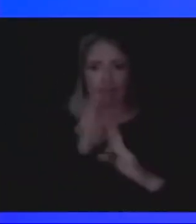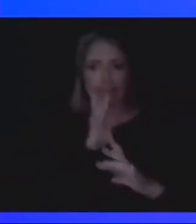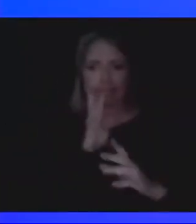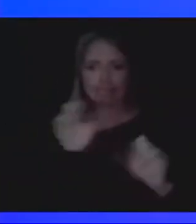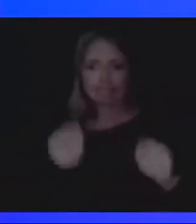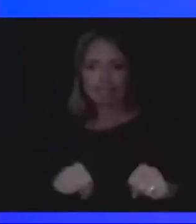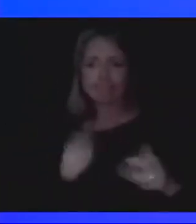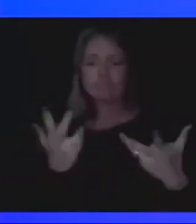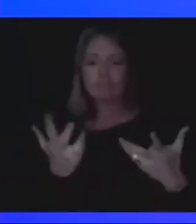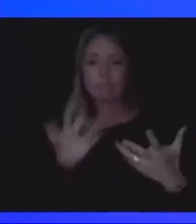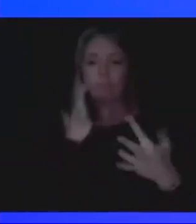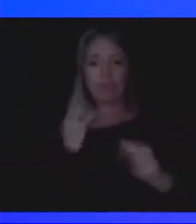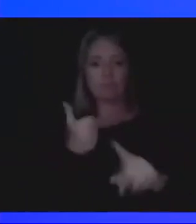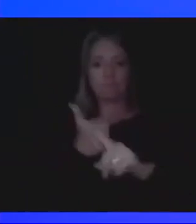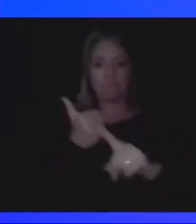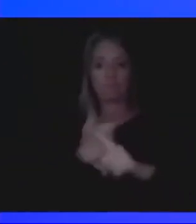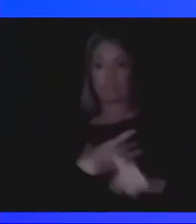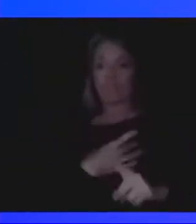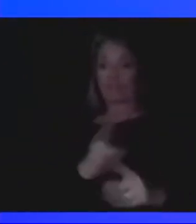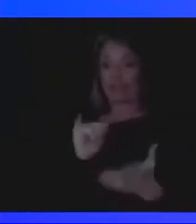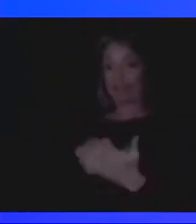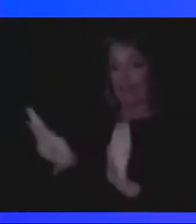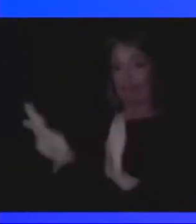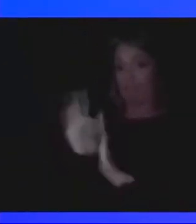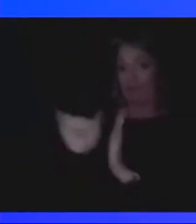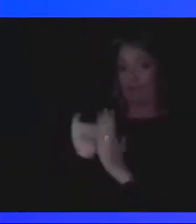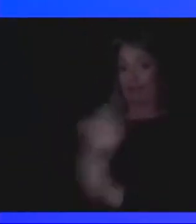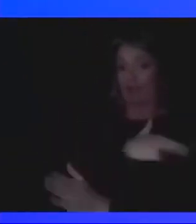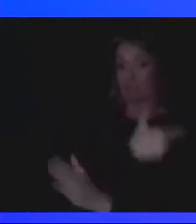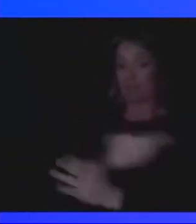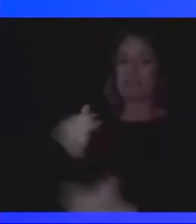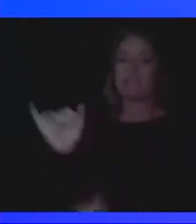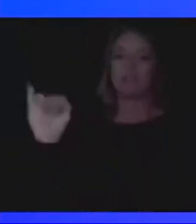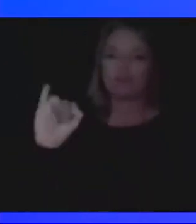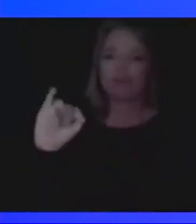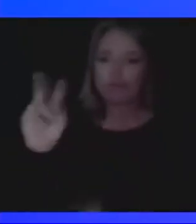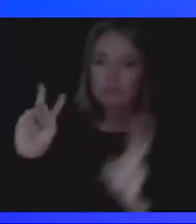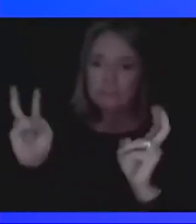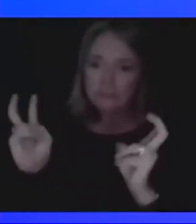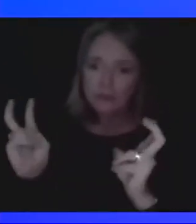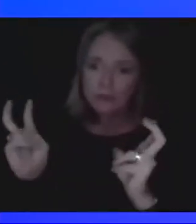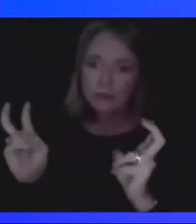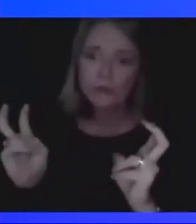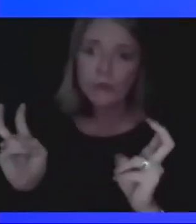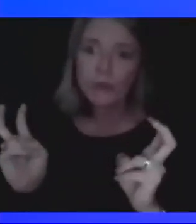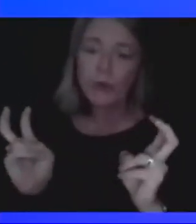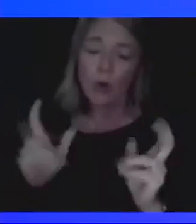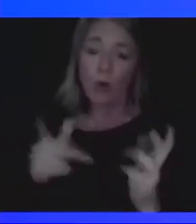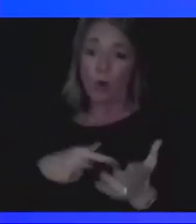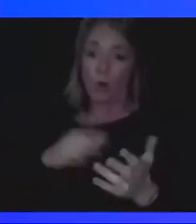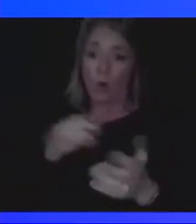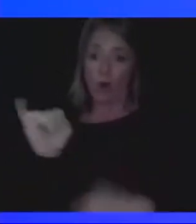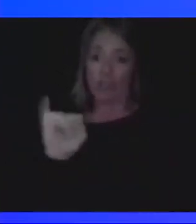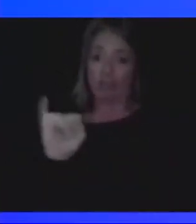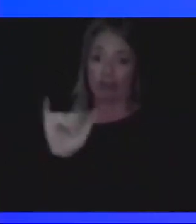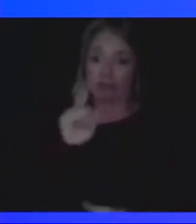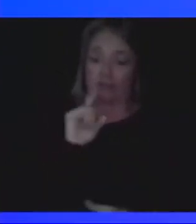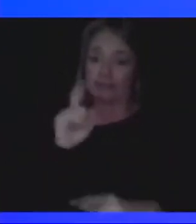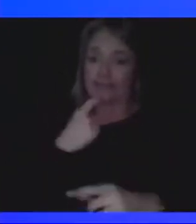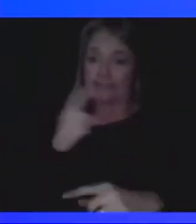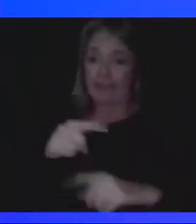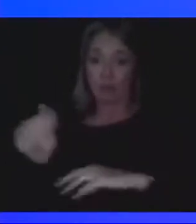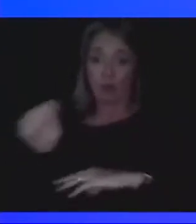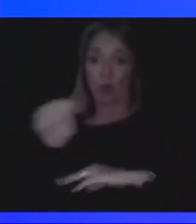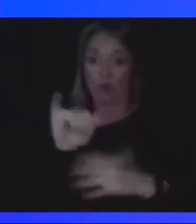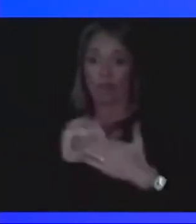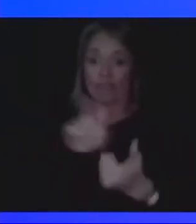decision and say, I'd like to go to this hospital. It might be an insurance issue. They have a payer that demands that they go to that facility. They may work there. They